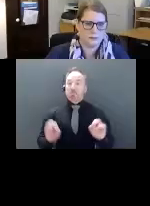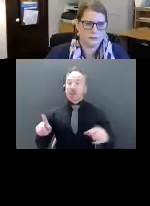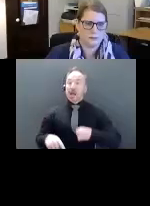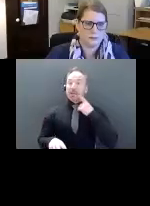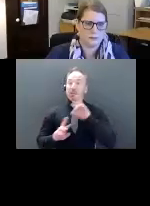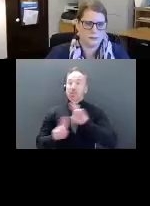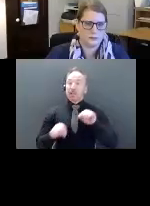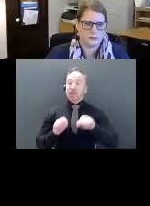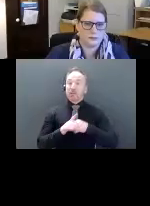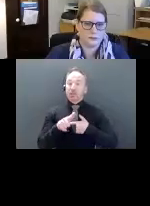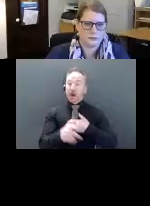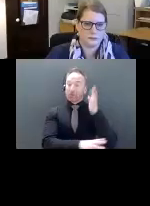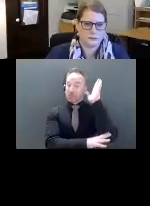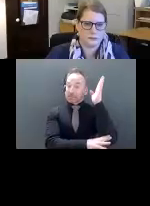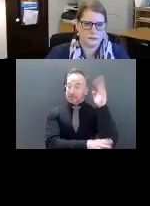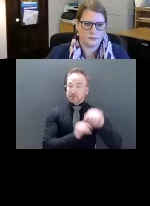presentation.